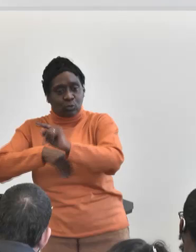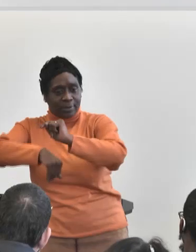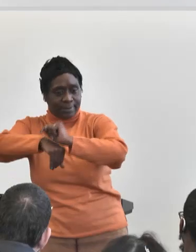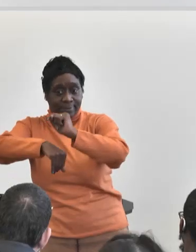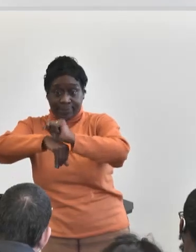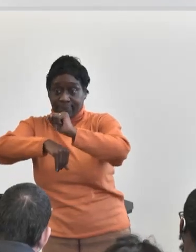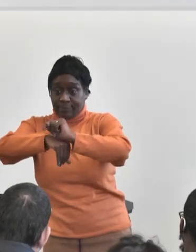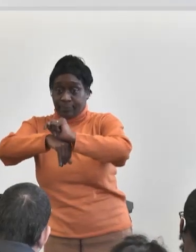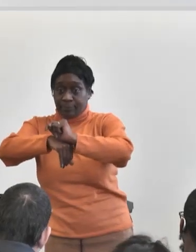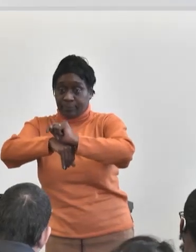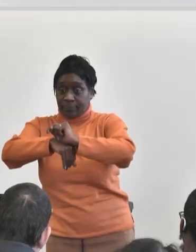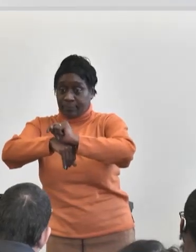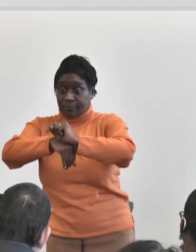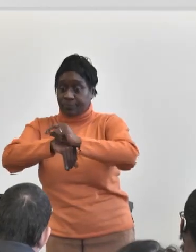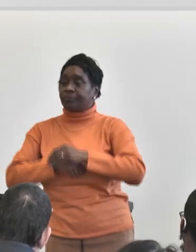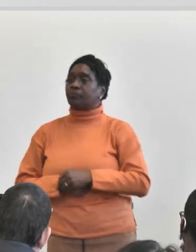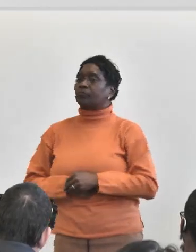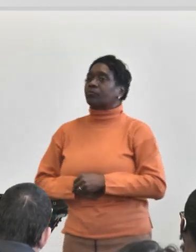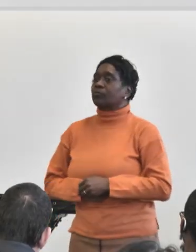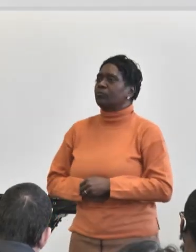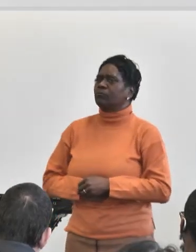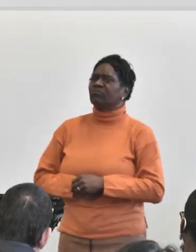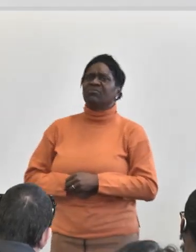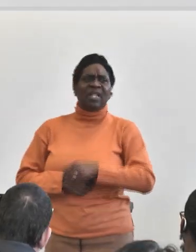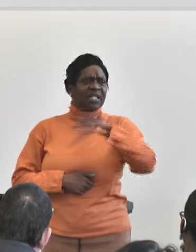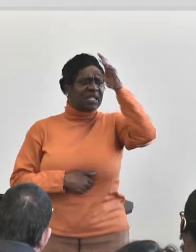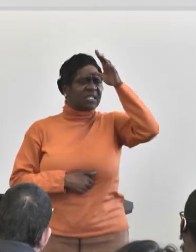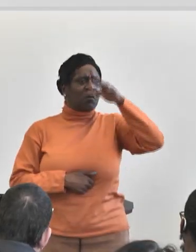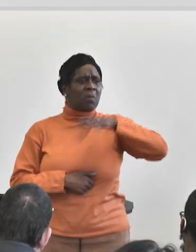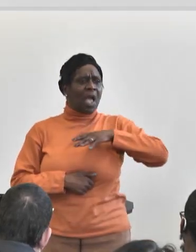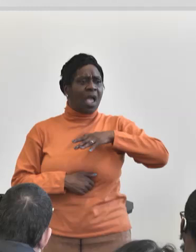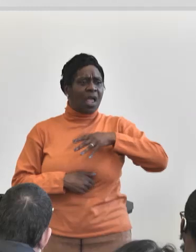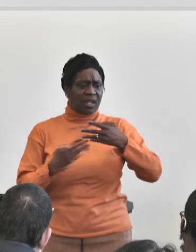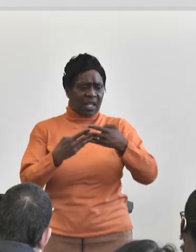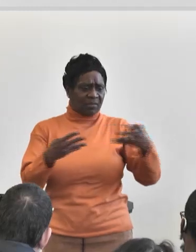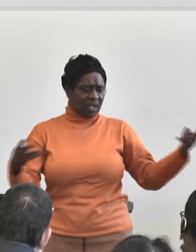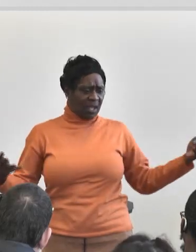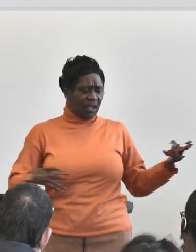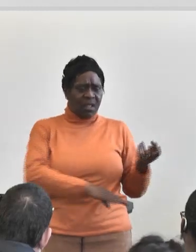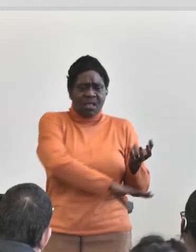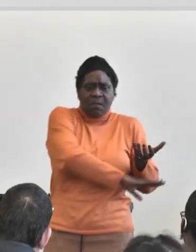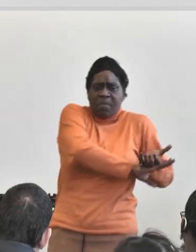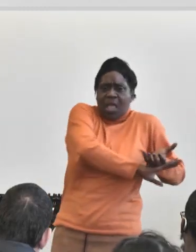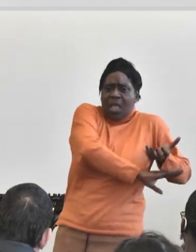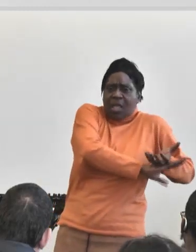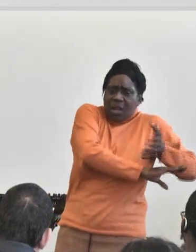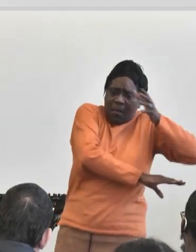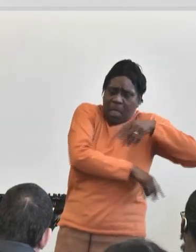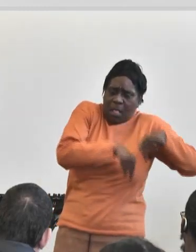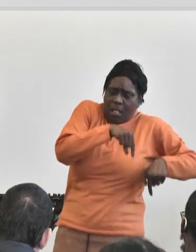Pedro y Juan entran a una de las muchas entradas del templo. And there was a man sitting there begging for alms. Y hay un hombre sentado ahí pidiendo